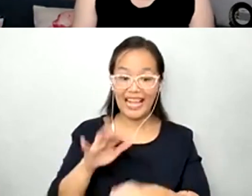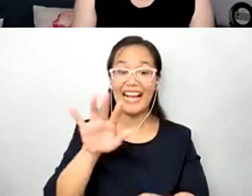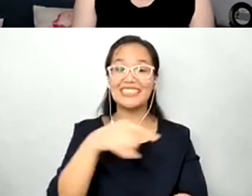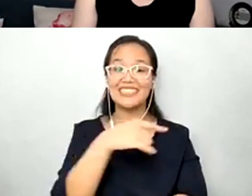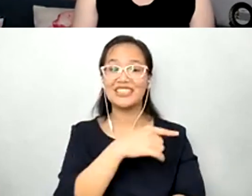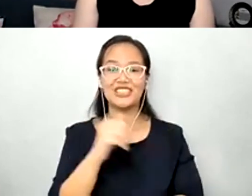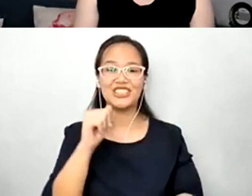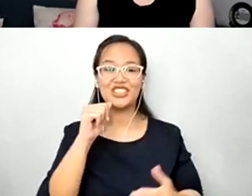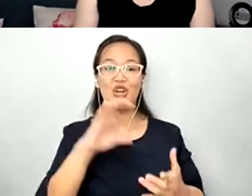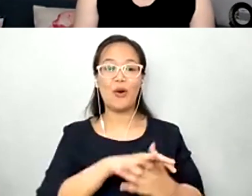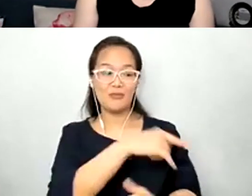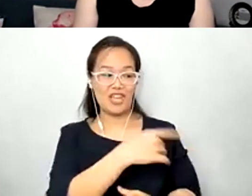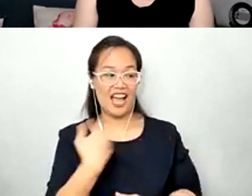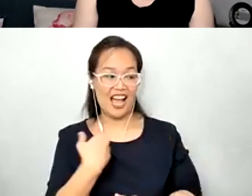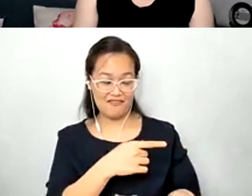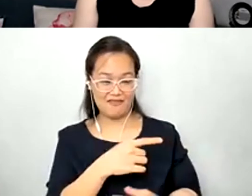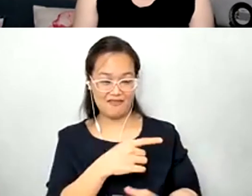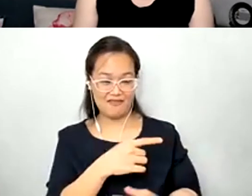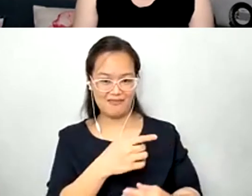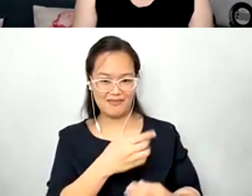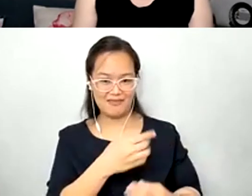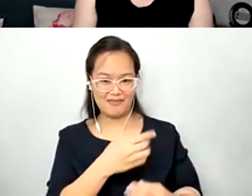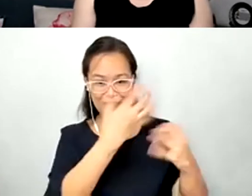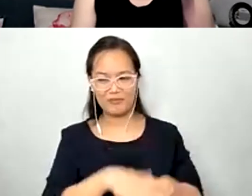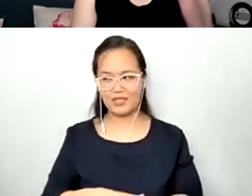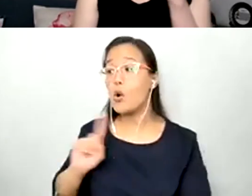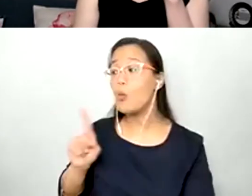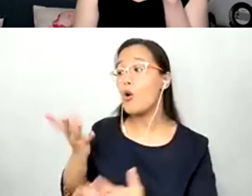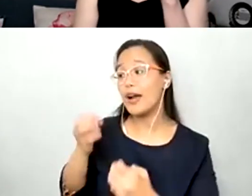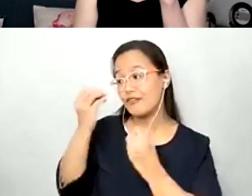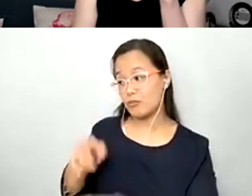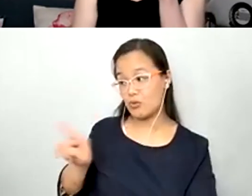ano bang gusto mo sabihin ko? Yung gusto mo lang marinig o gusto mo yung totoo?